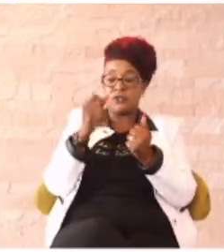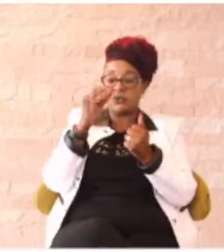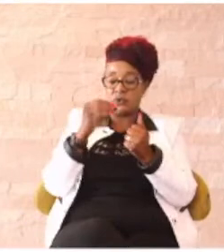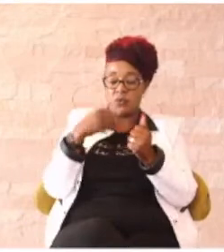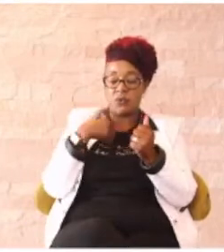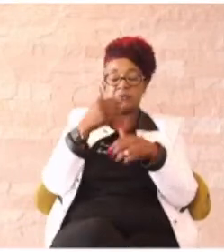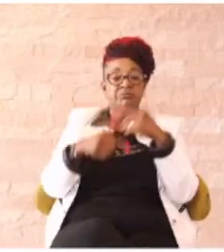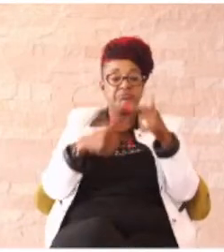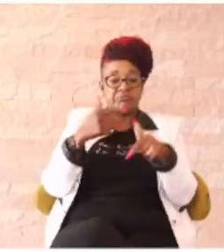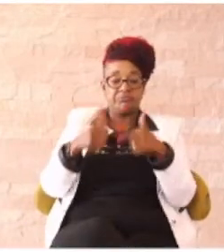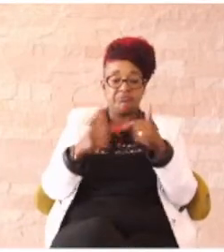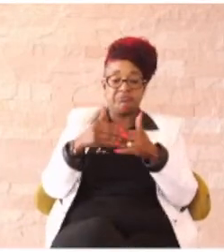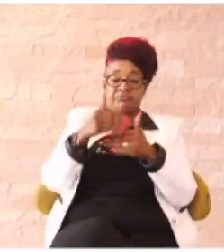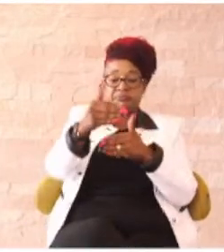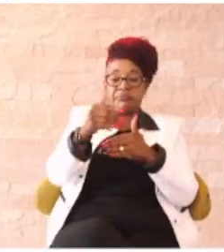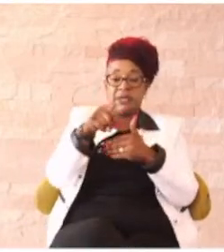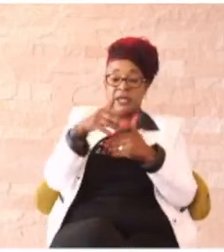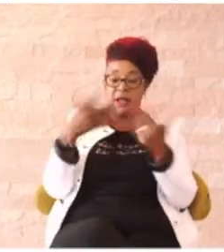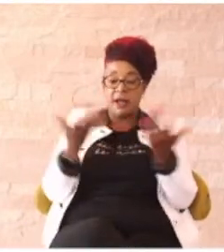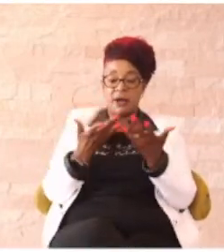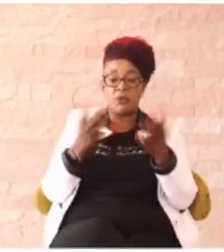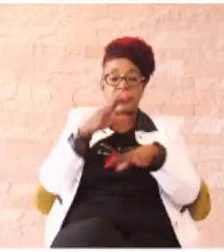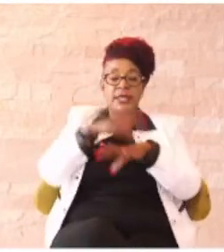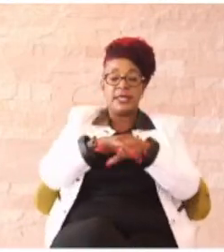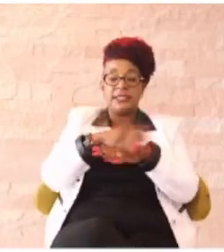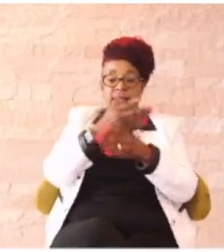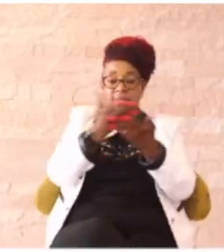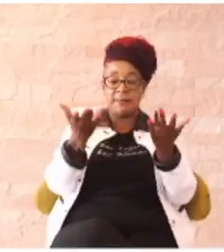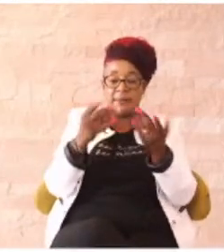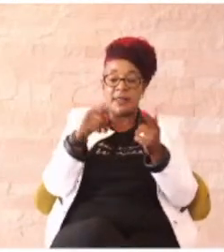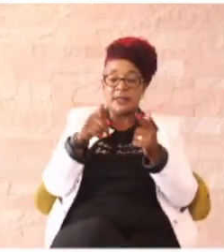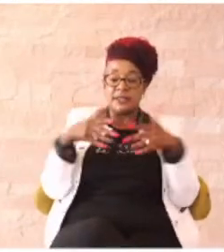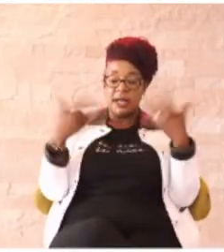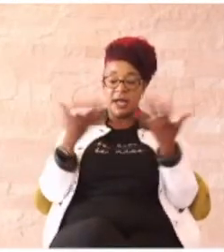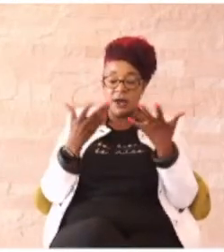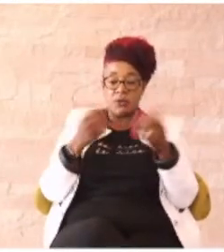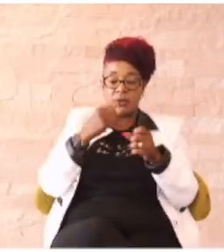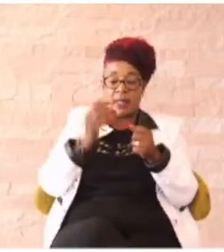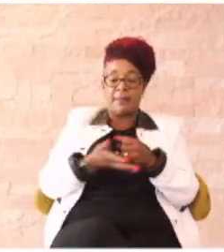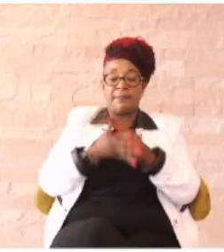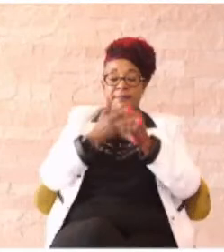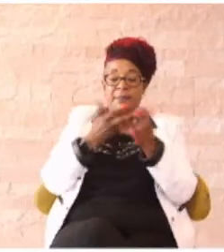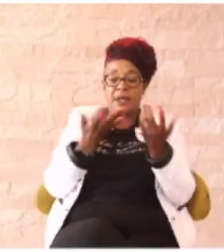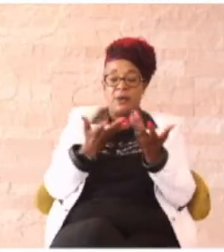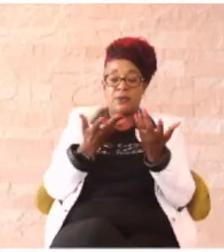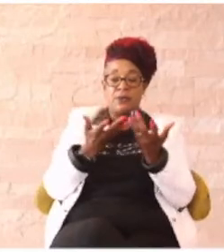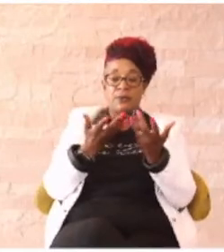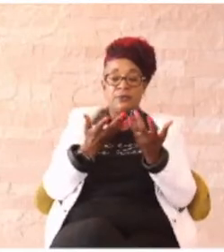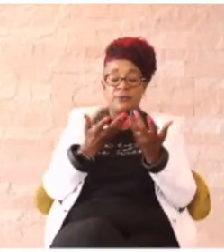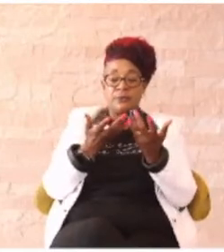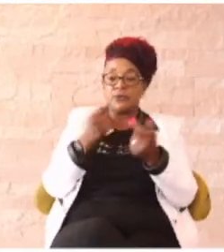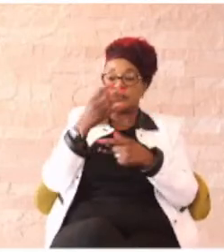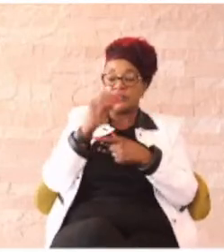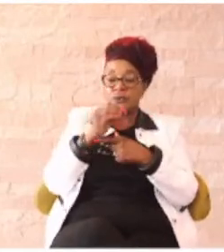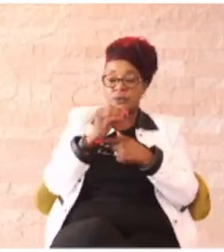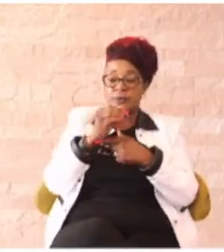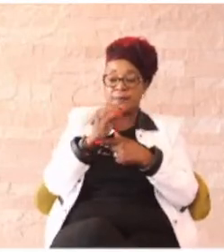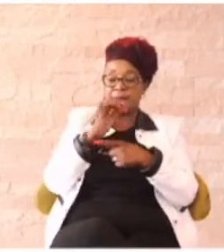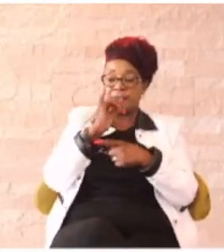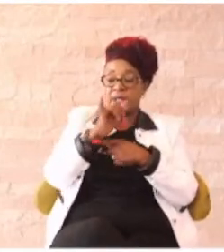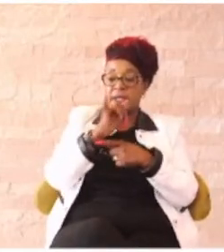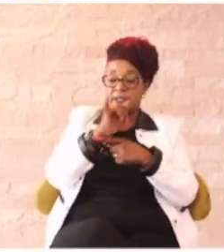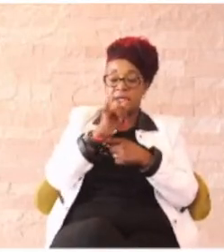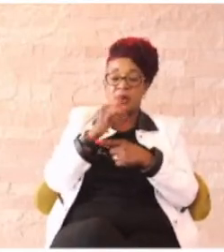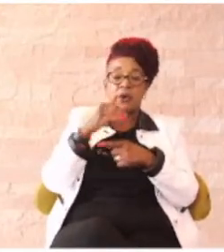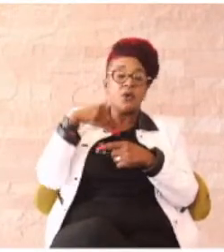boys. This is how we get them. This is how we target them. So these male and boys come